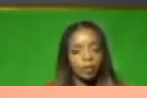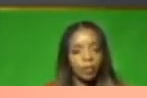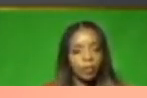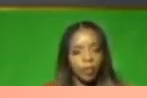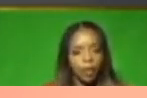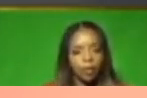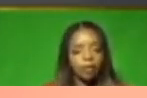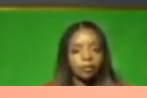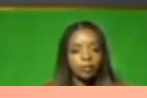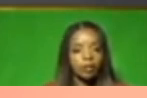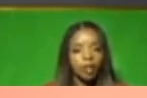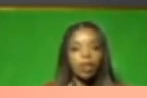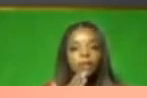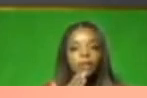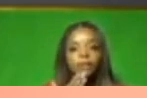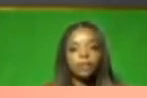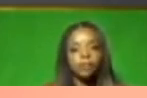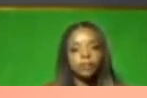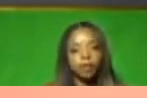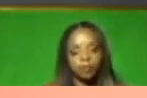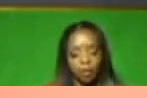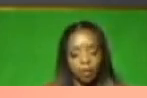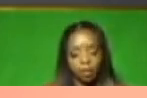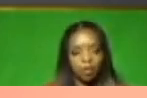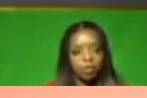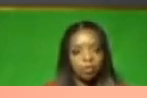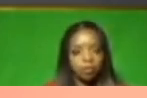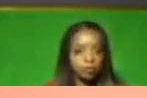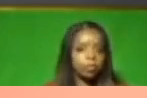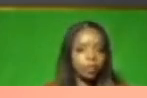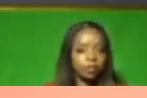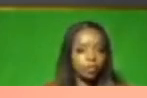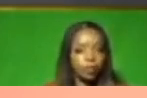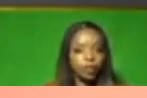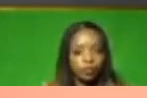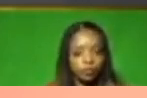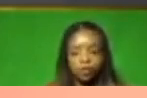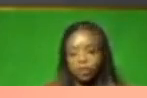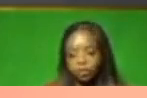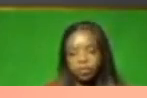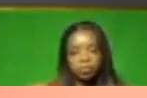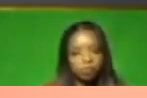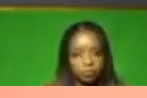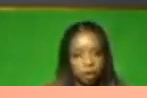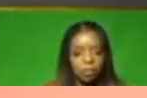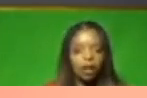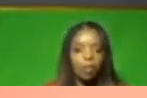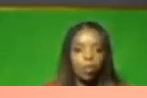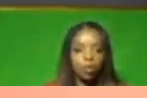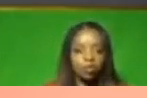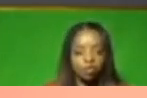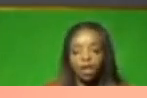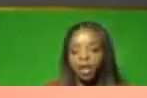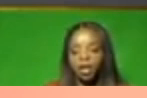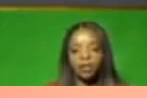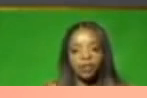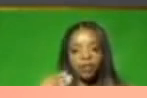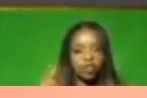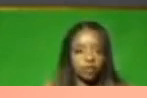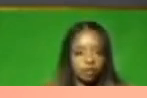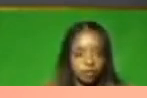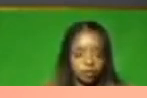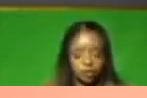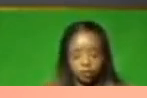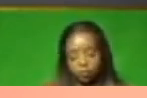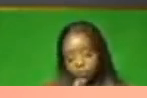our investment envoys that we appointed to engage with potential investors and identifying